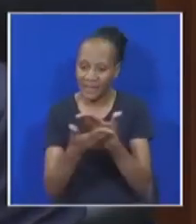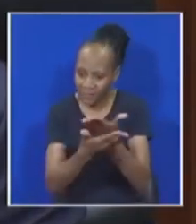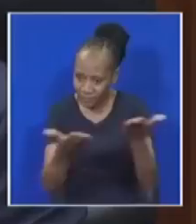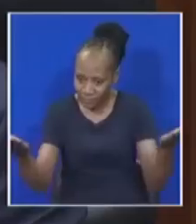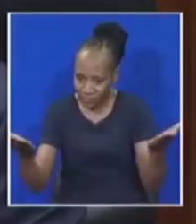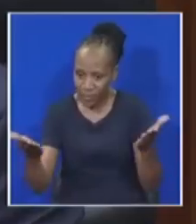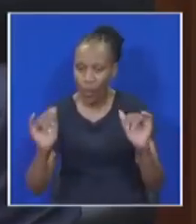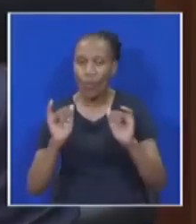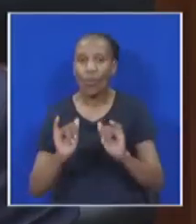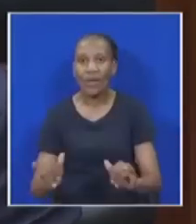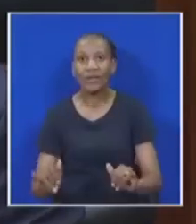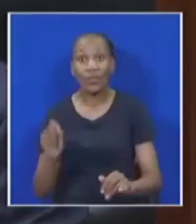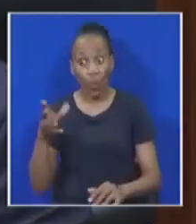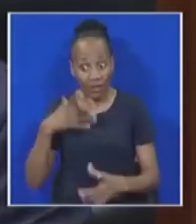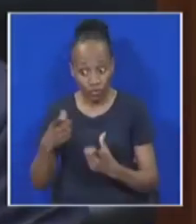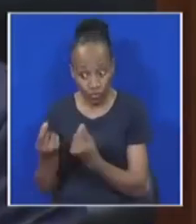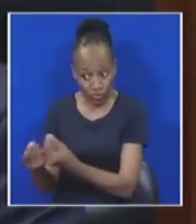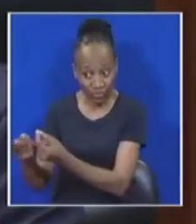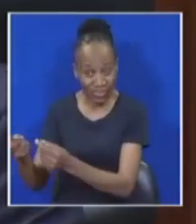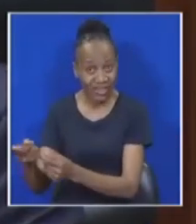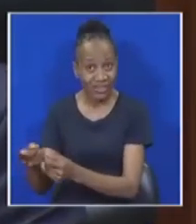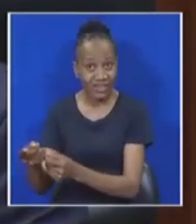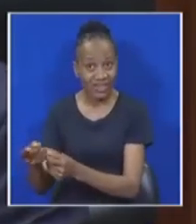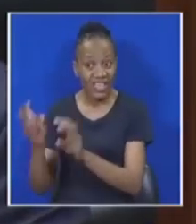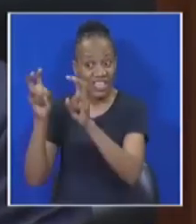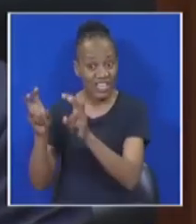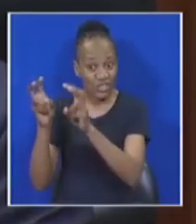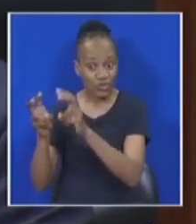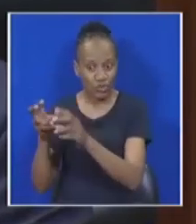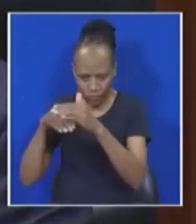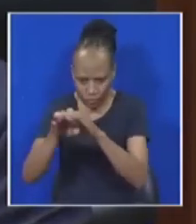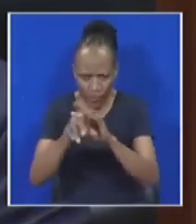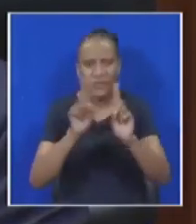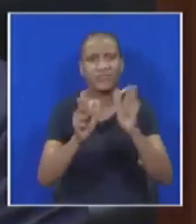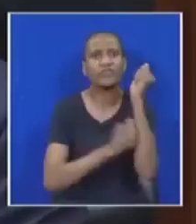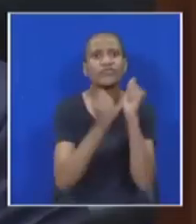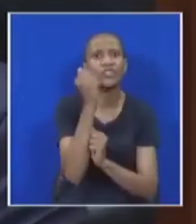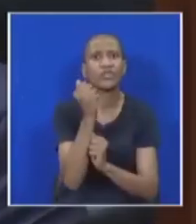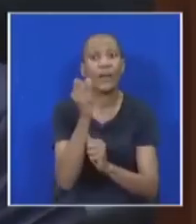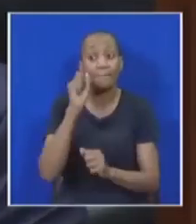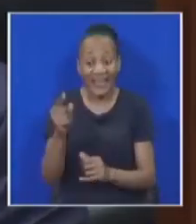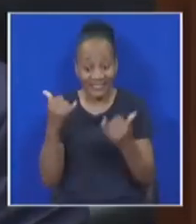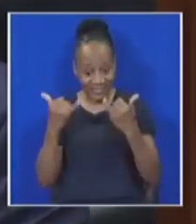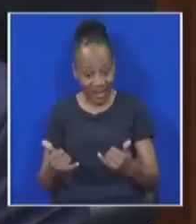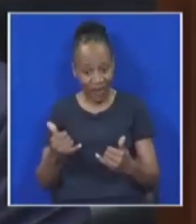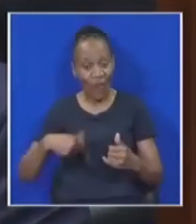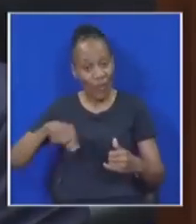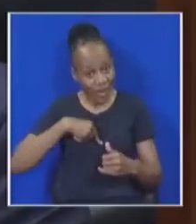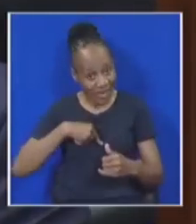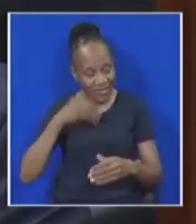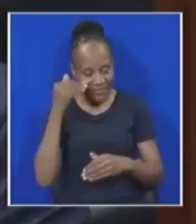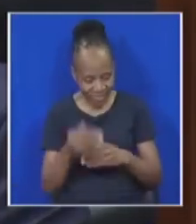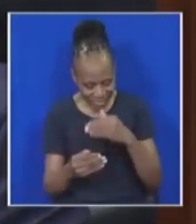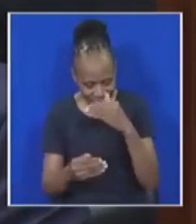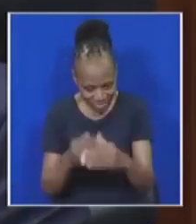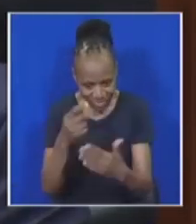if they wish to do that, to take up this matter in the structures. Today we are proceeding with the debate as in